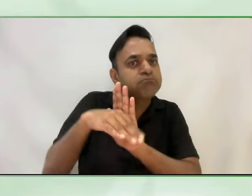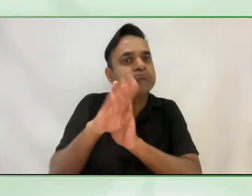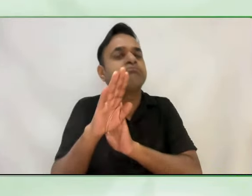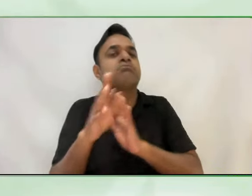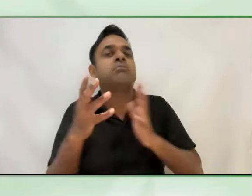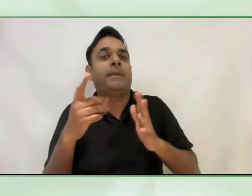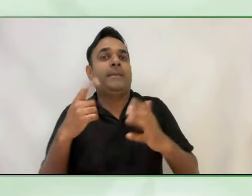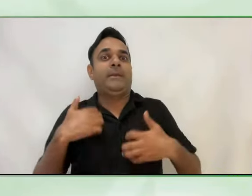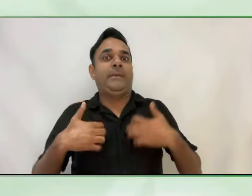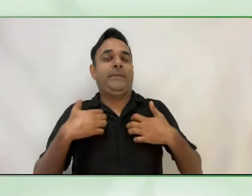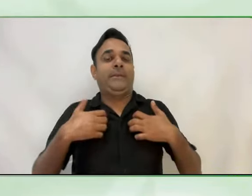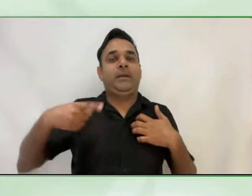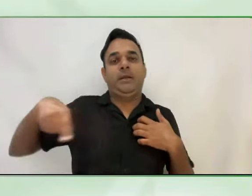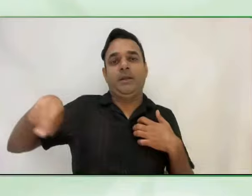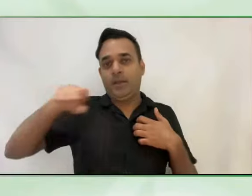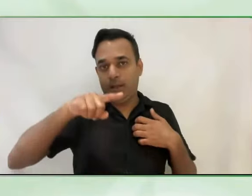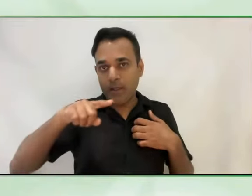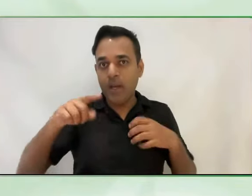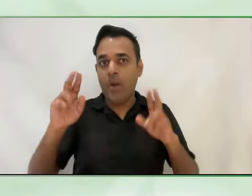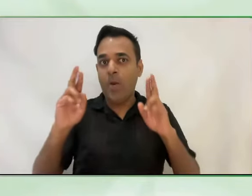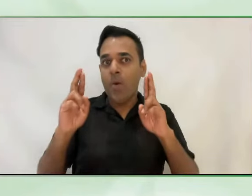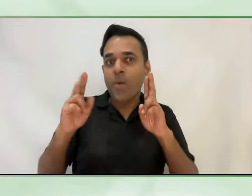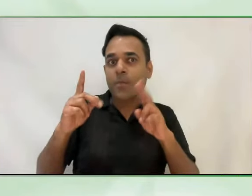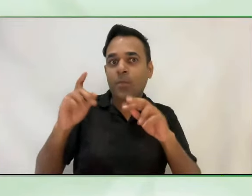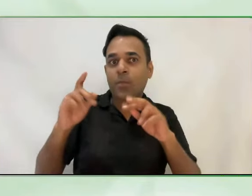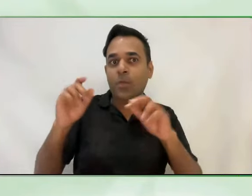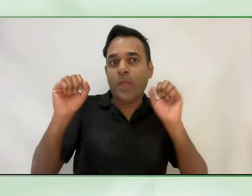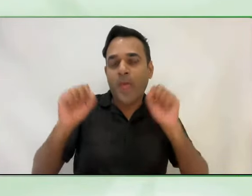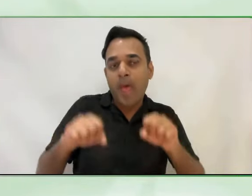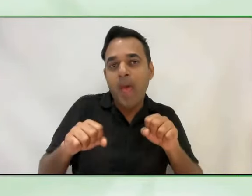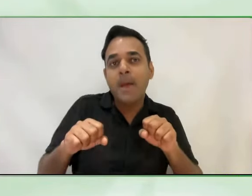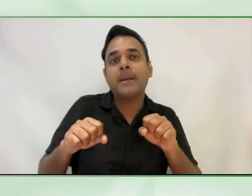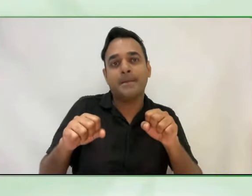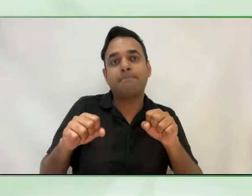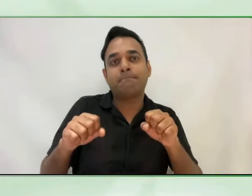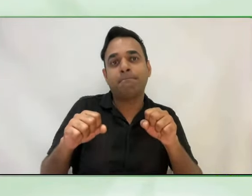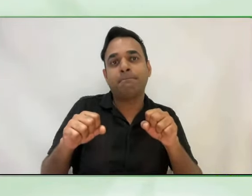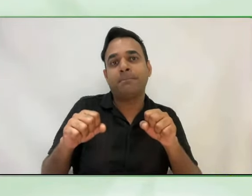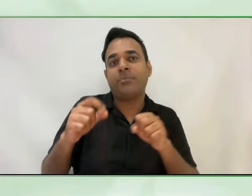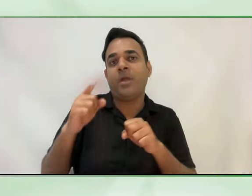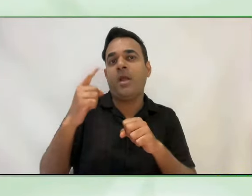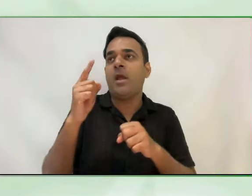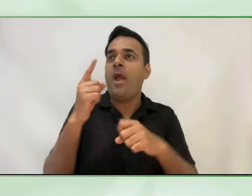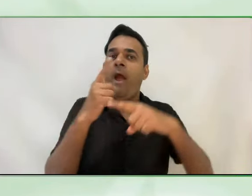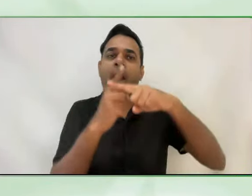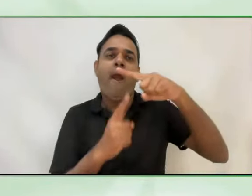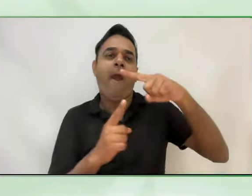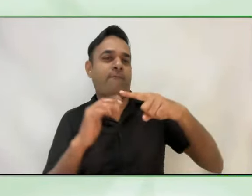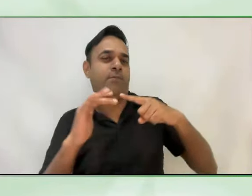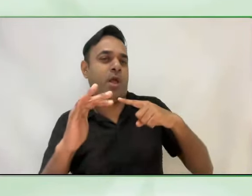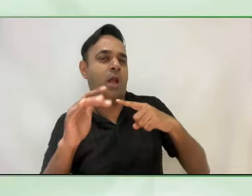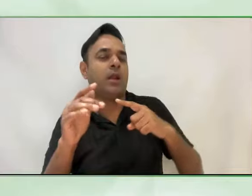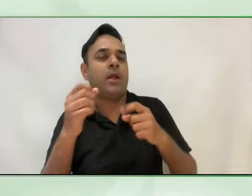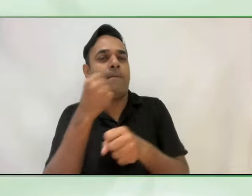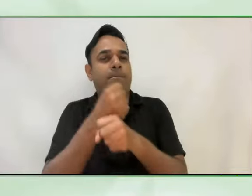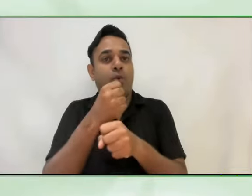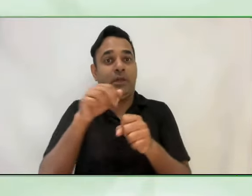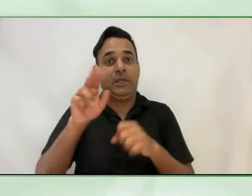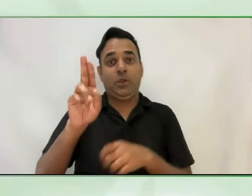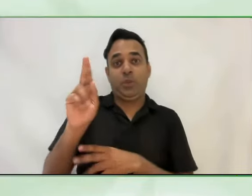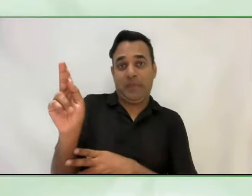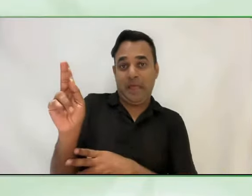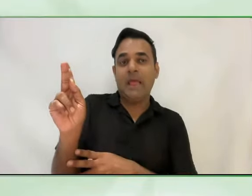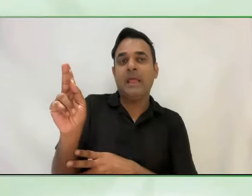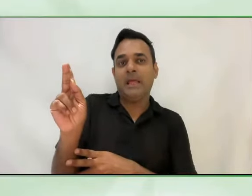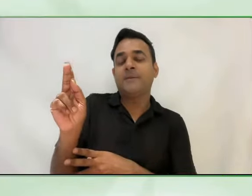understand where changes are happening and where changes are maybe not happening, and understanding why they're not happening, what the barriers are. So it's